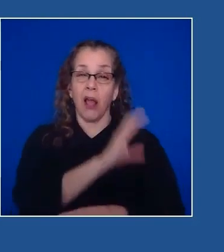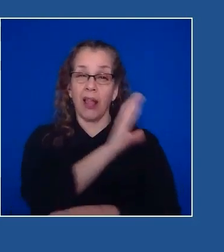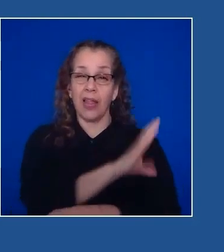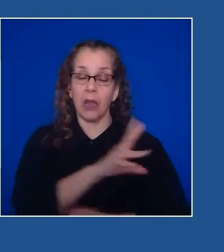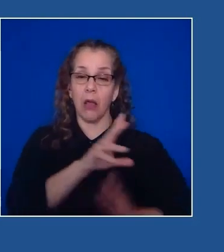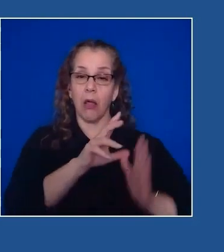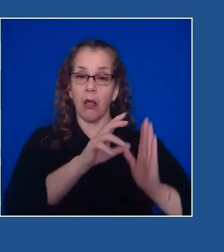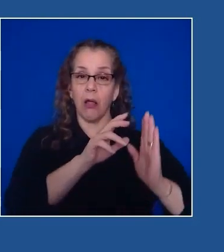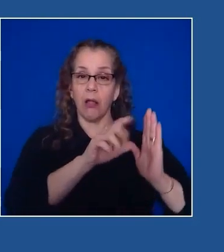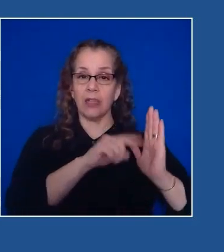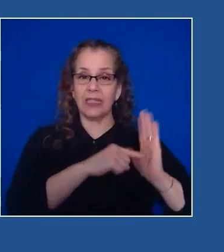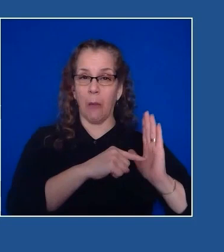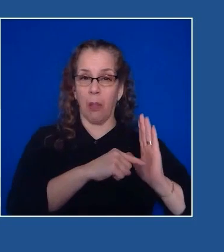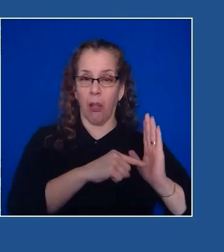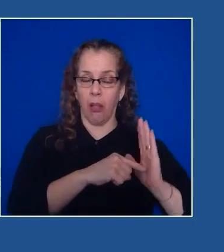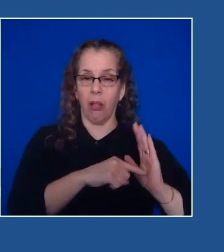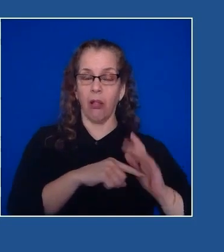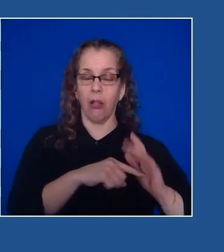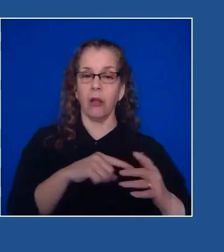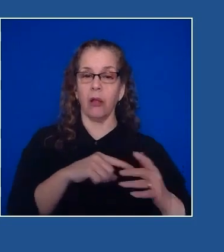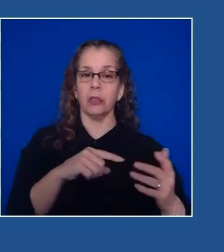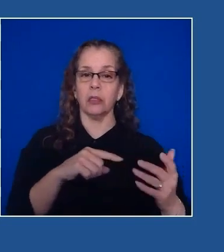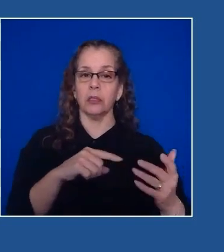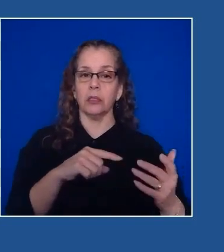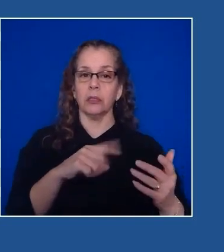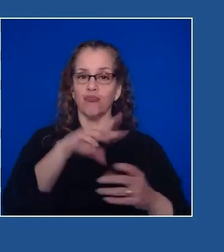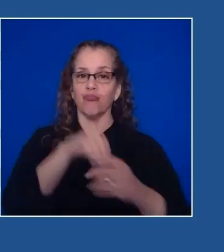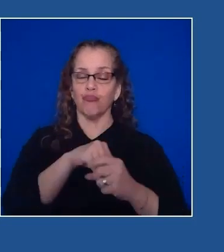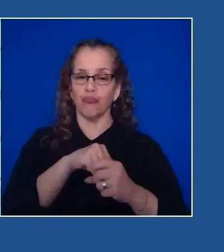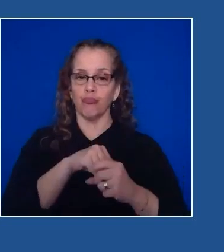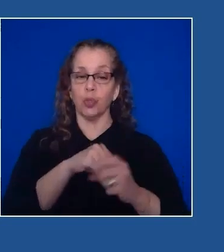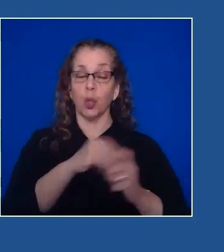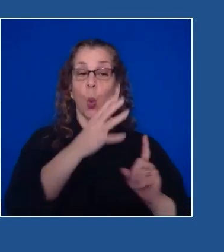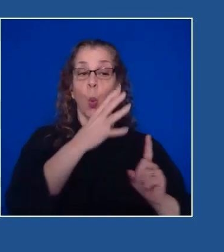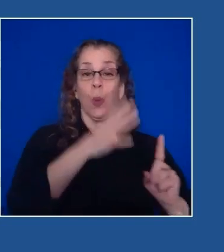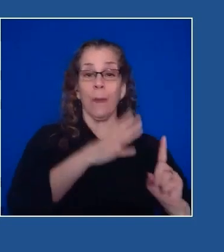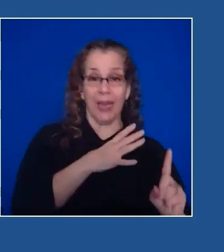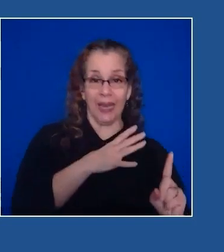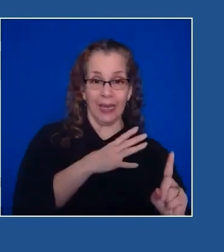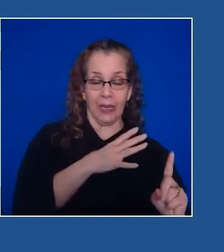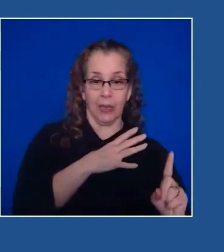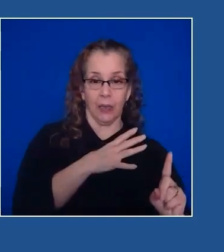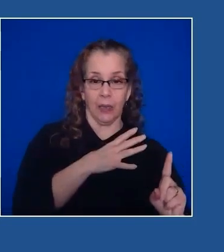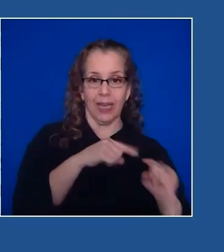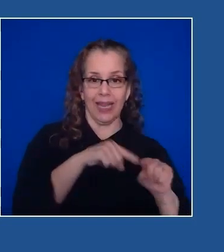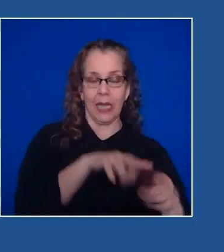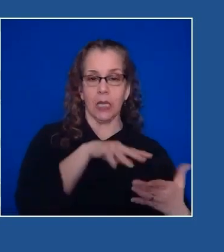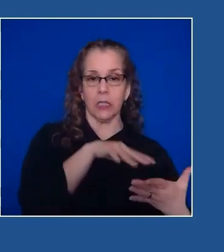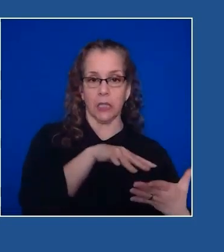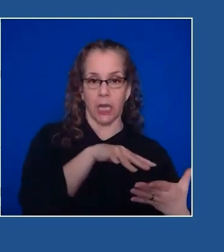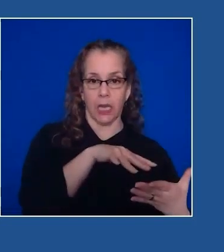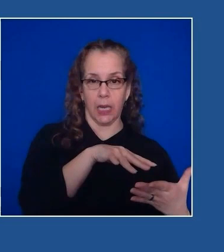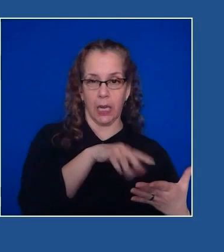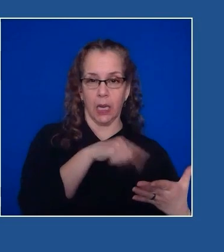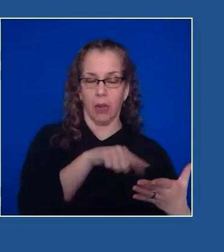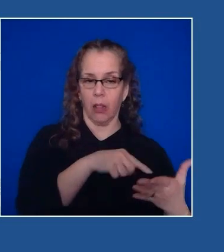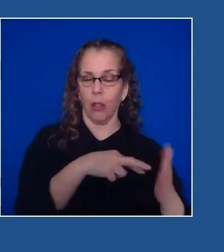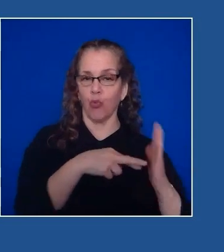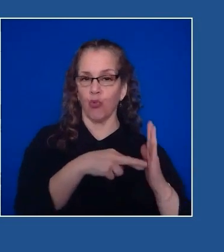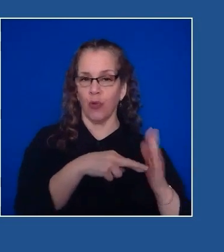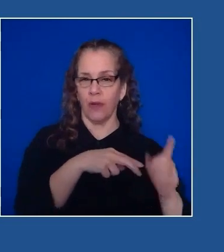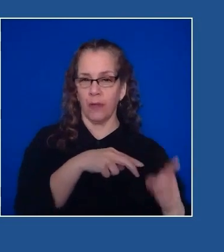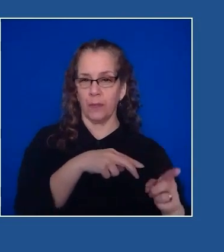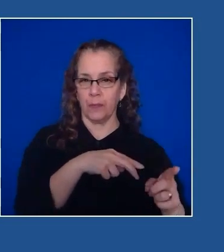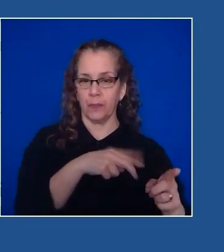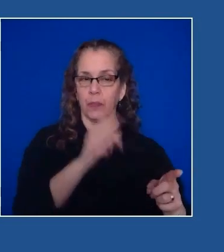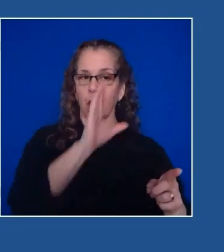are constituted, the proportion of women in studies reflect the proportion of women who seek mental